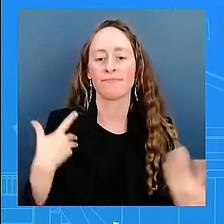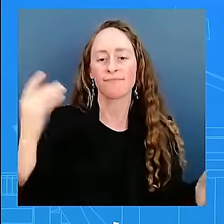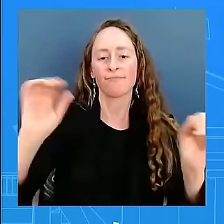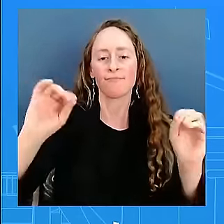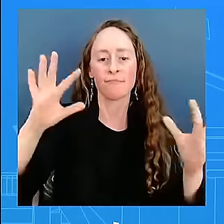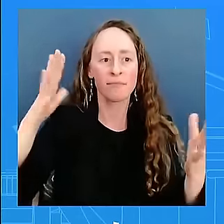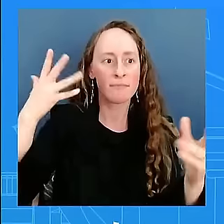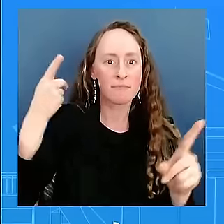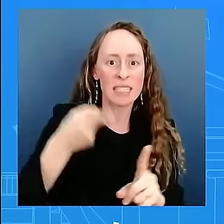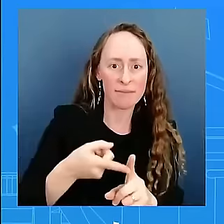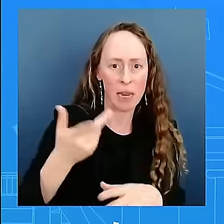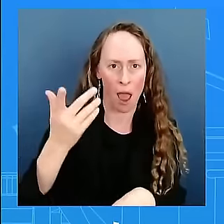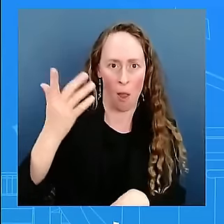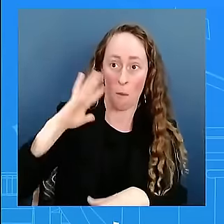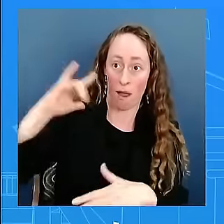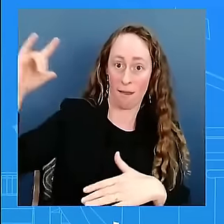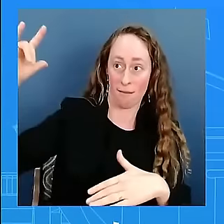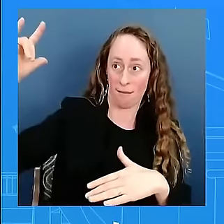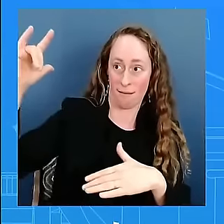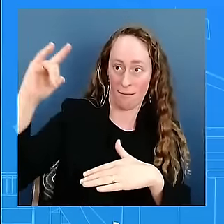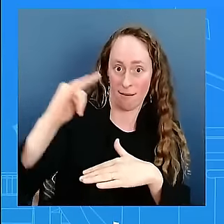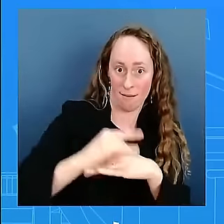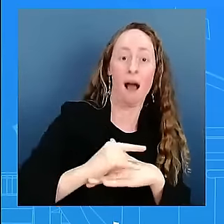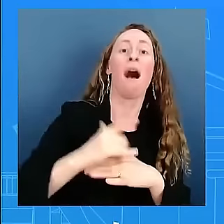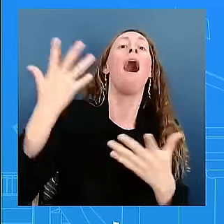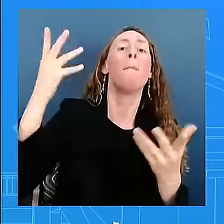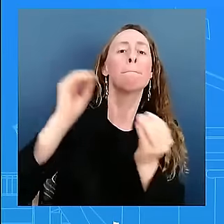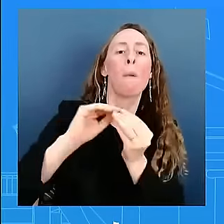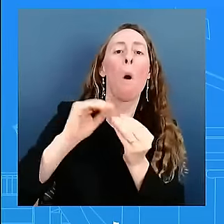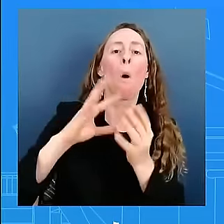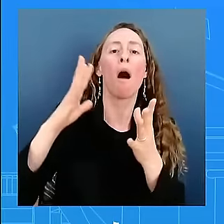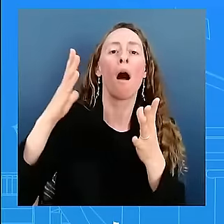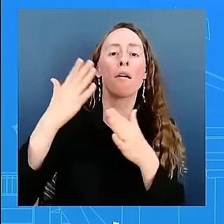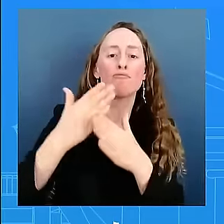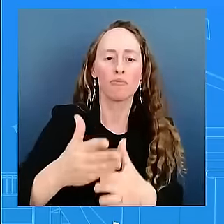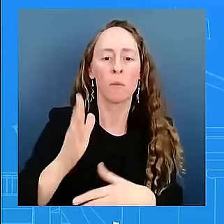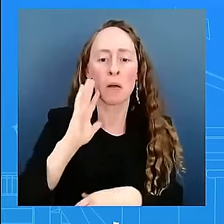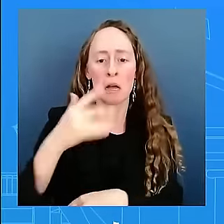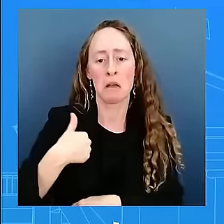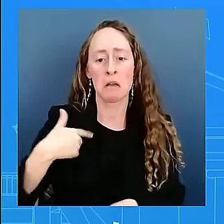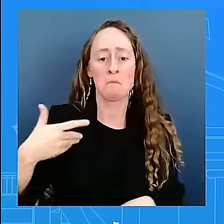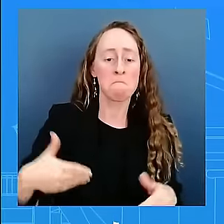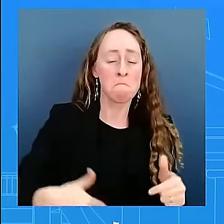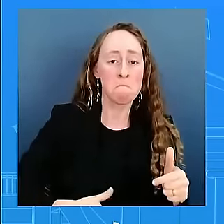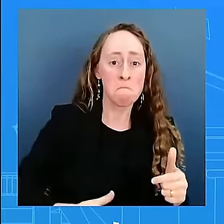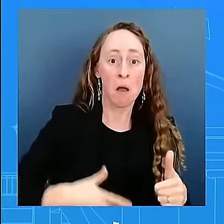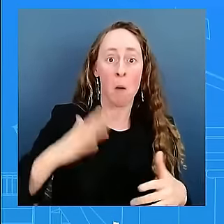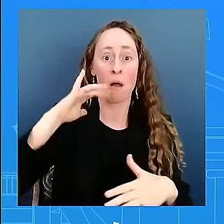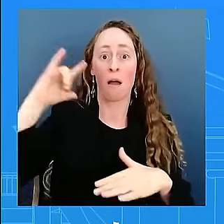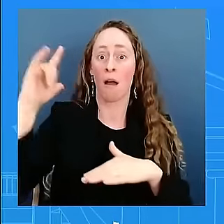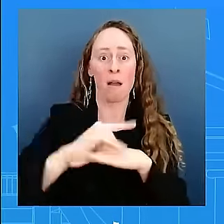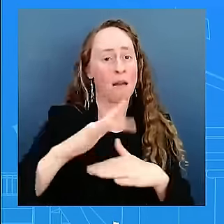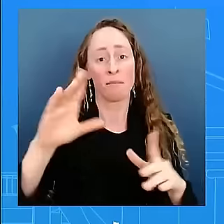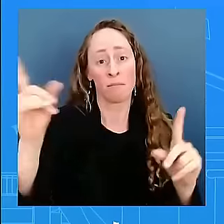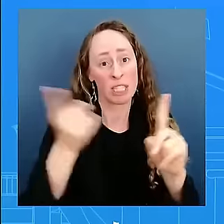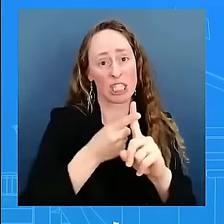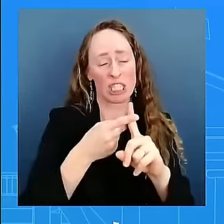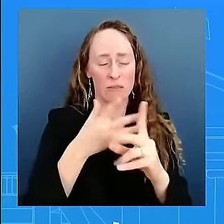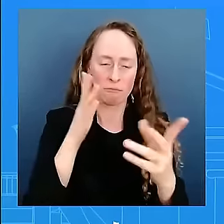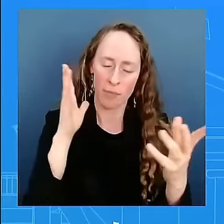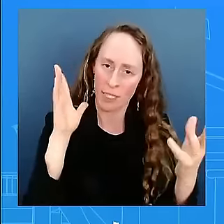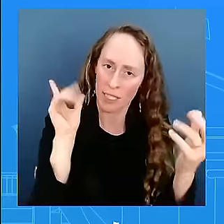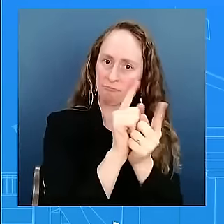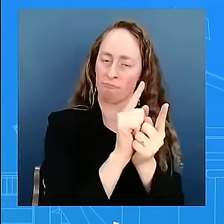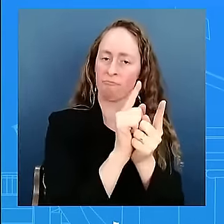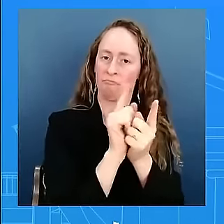this evening, and my guess is they're going to want to see their families, hold their families, hug their families. It's